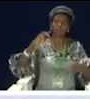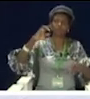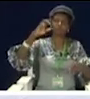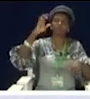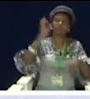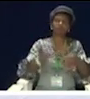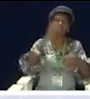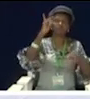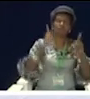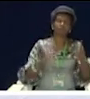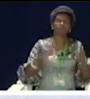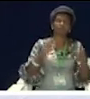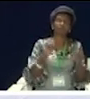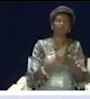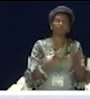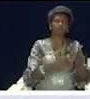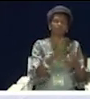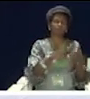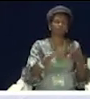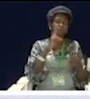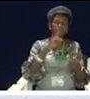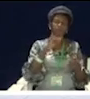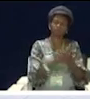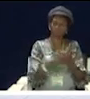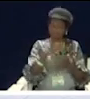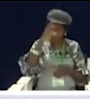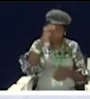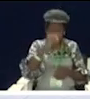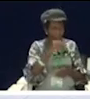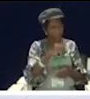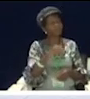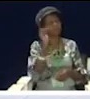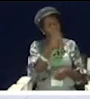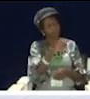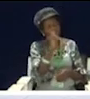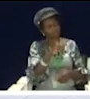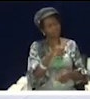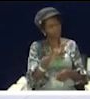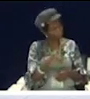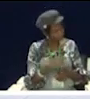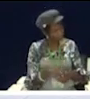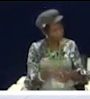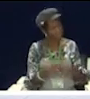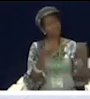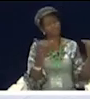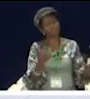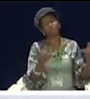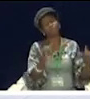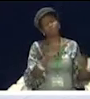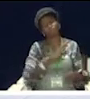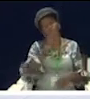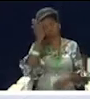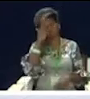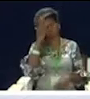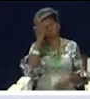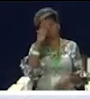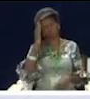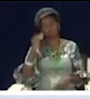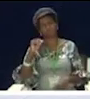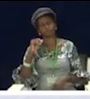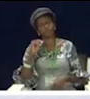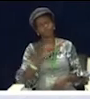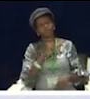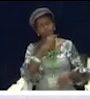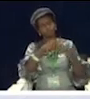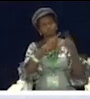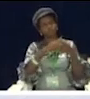she talked the fellow next to her, "Is that the man?" The fellow said, "Yes." He said, "Ah, now I know I'm going to